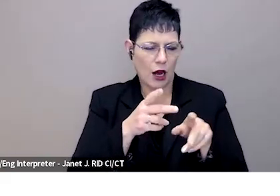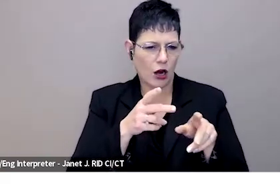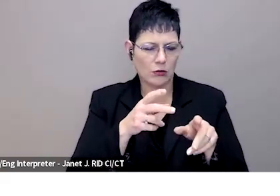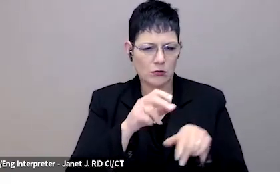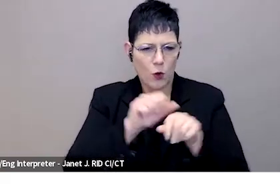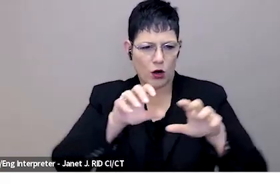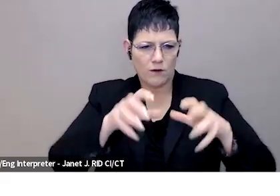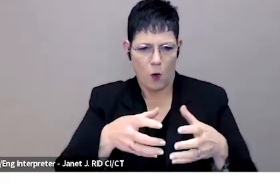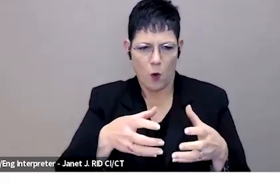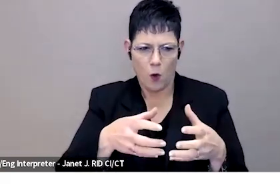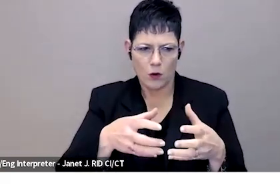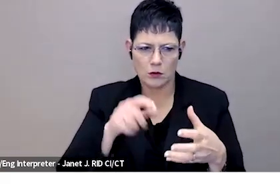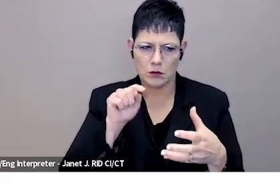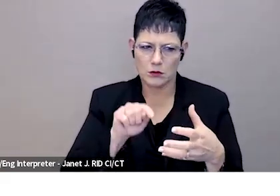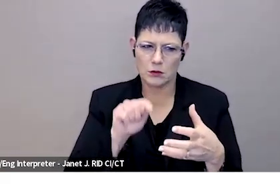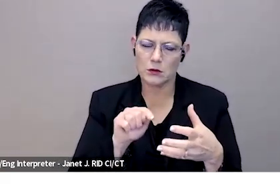and this is a